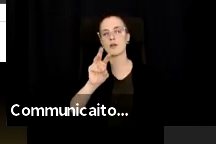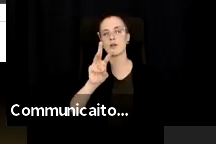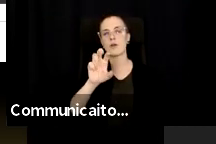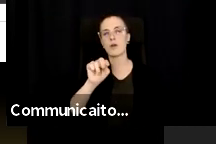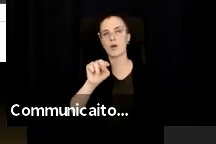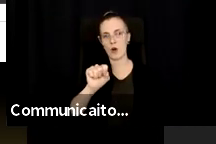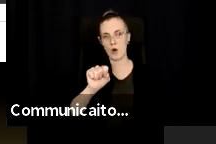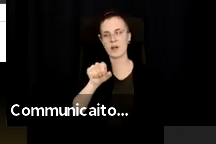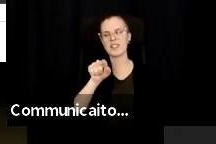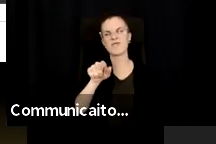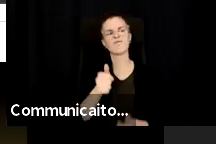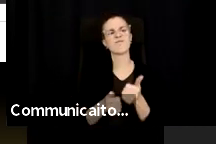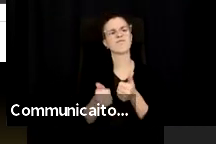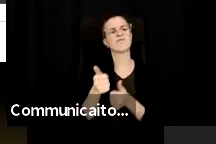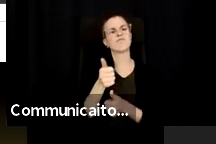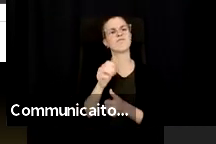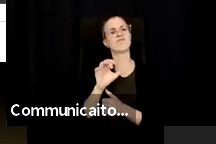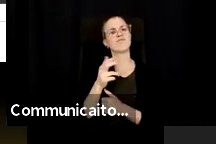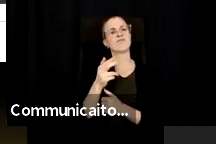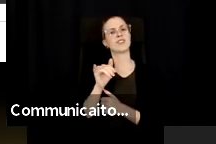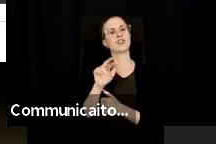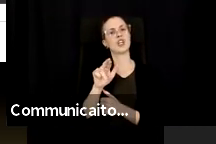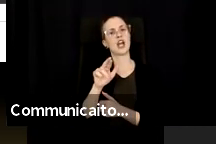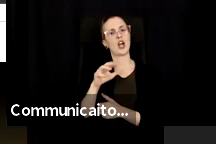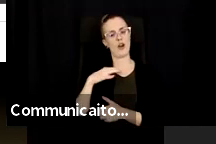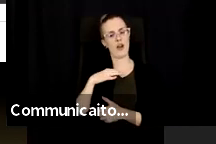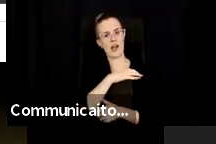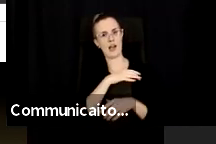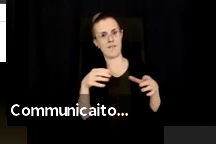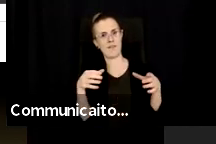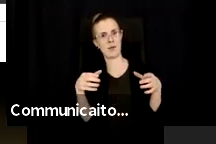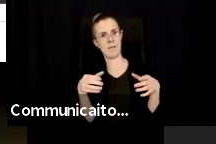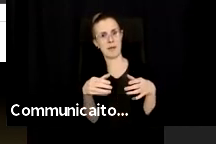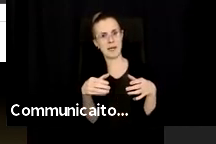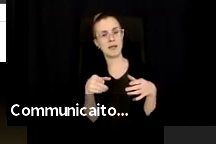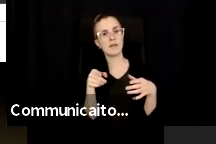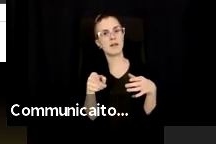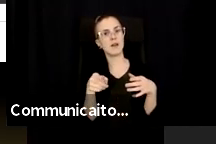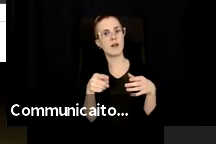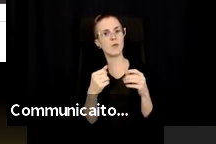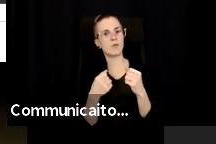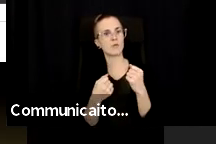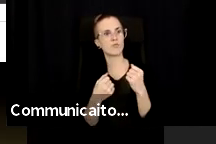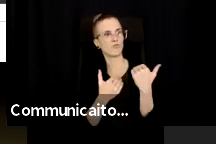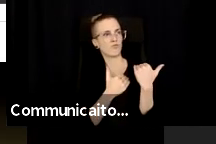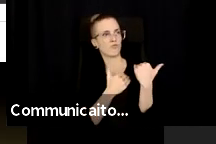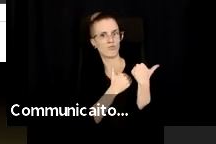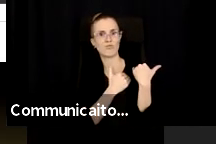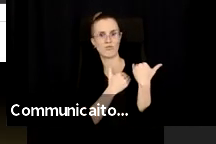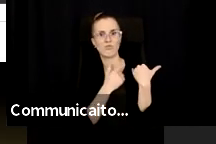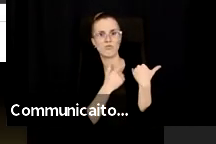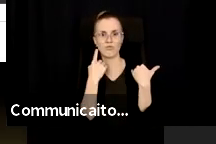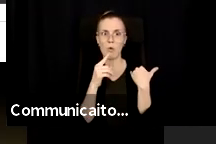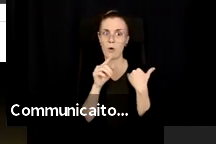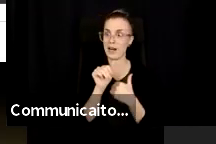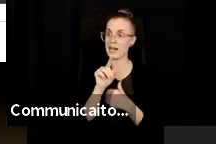committee that was responsible for moving the ADA through the House of